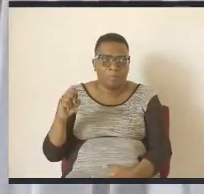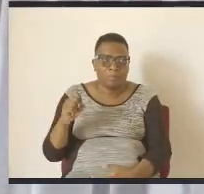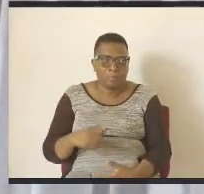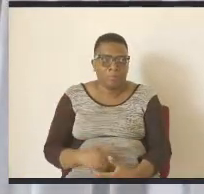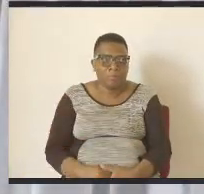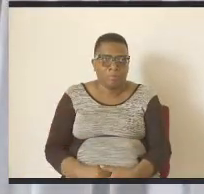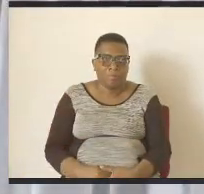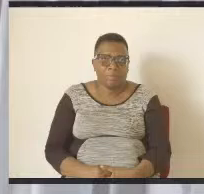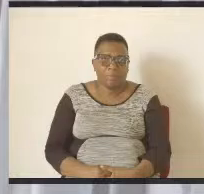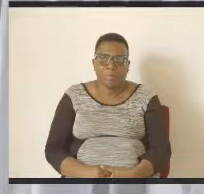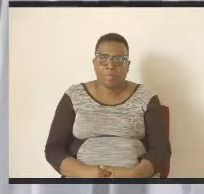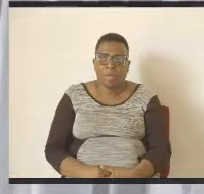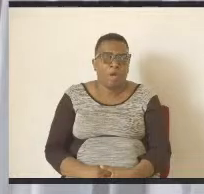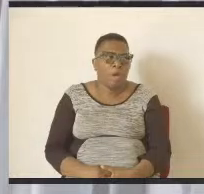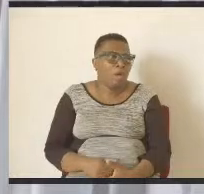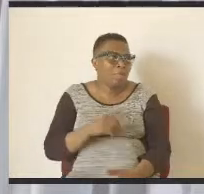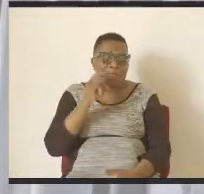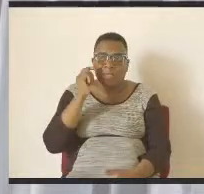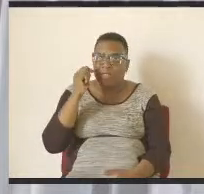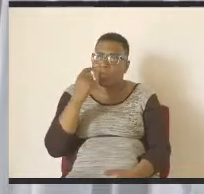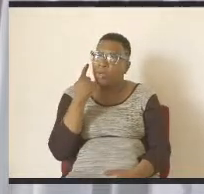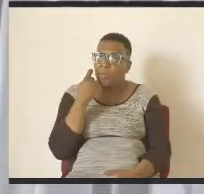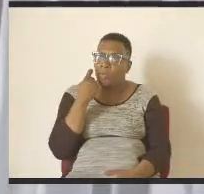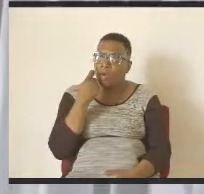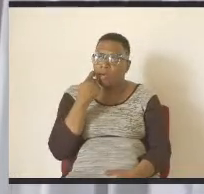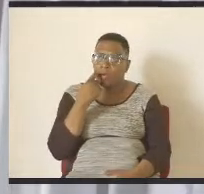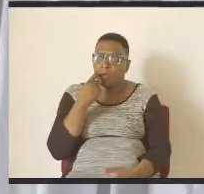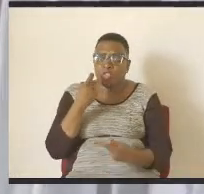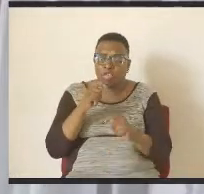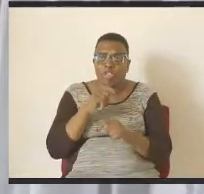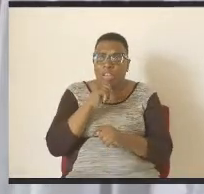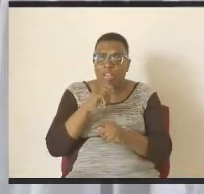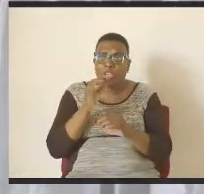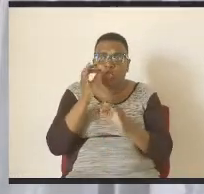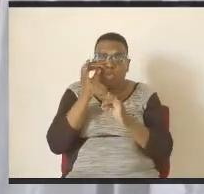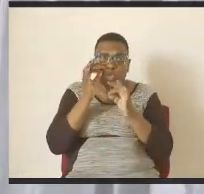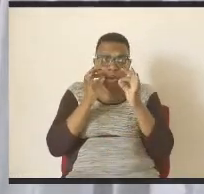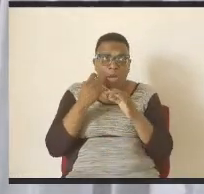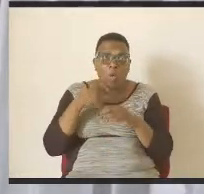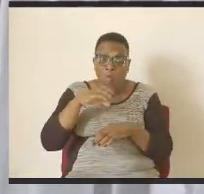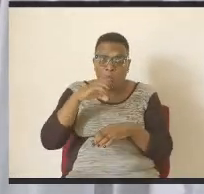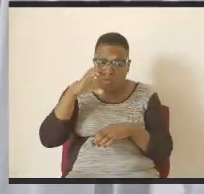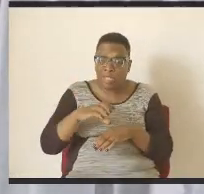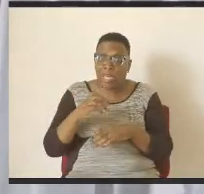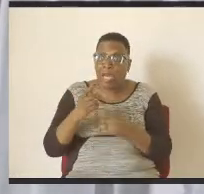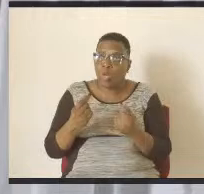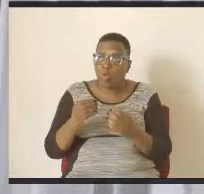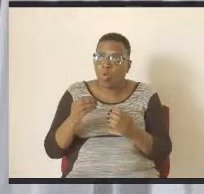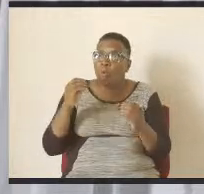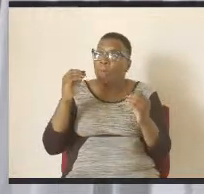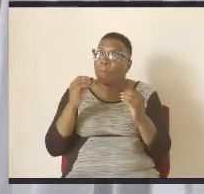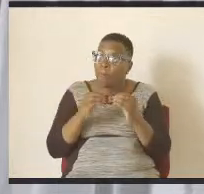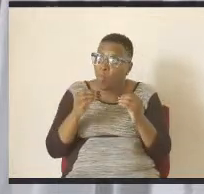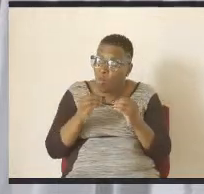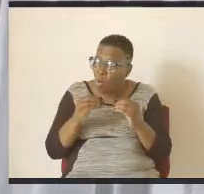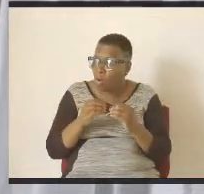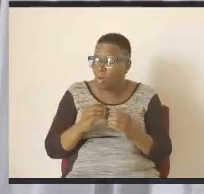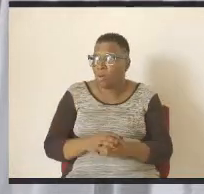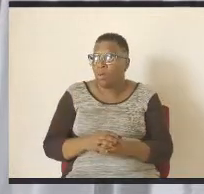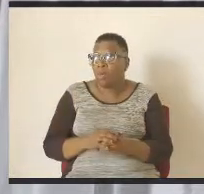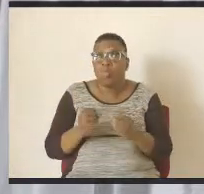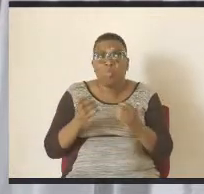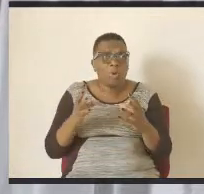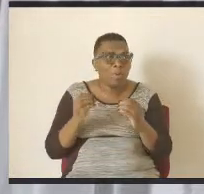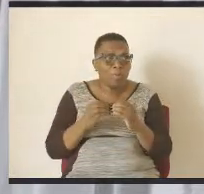crying, we can do more. We can do much more. When we